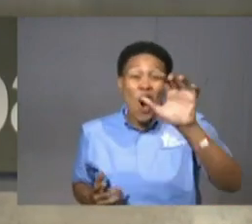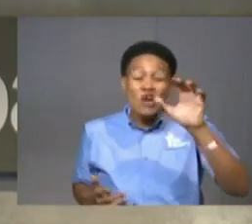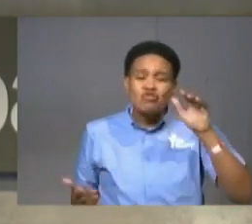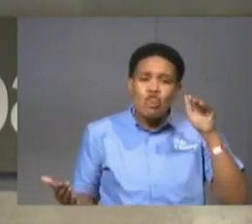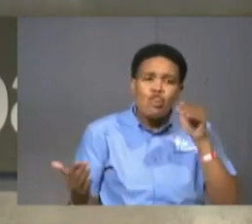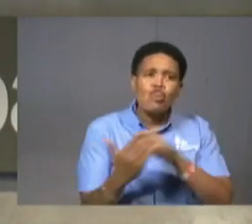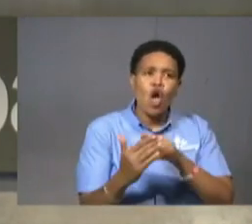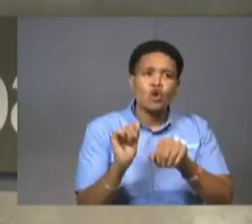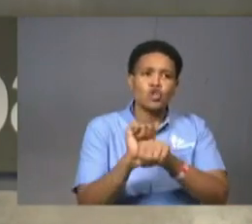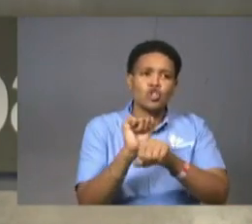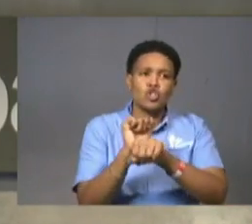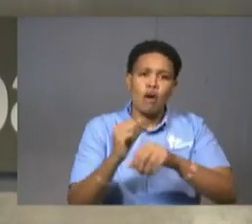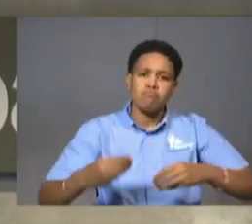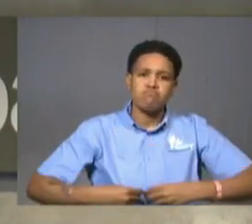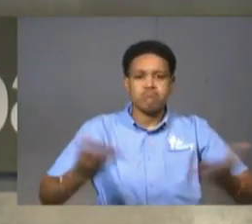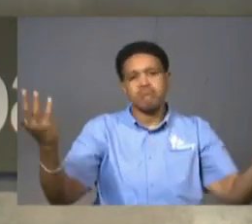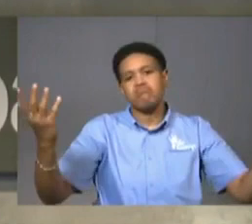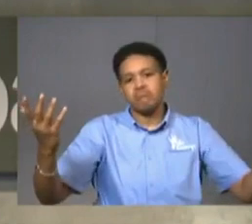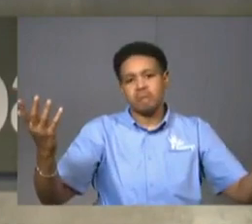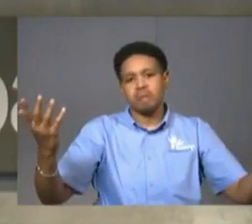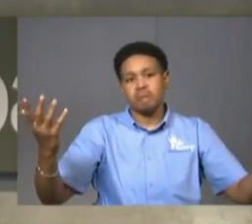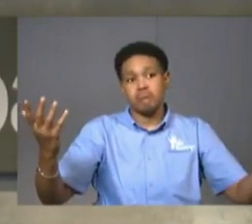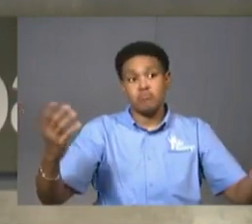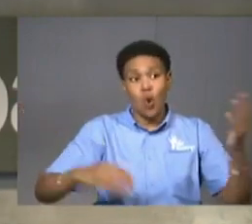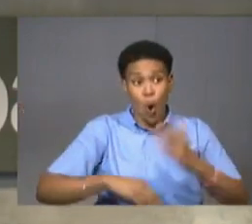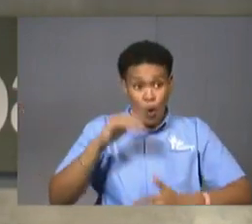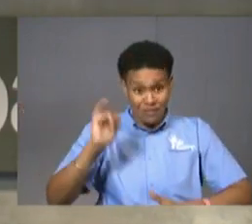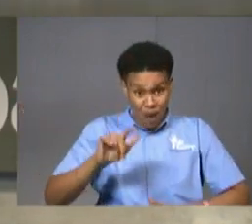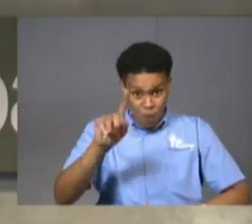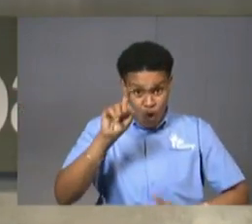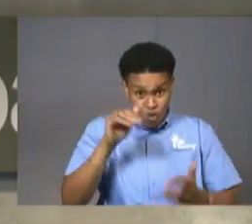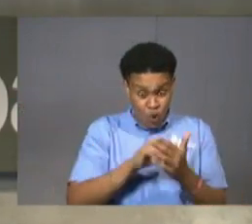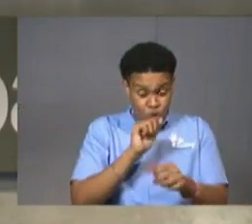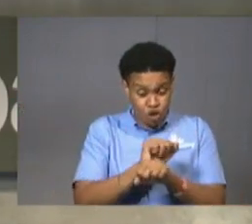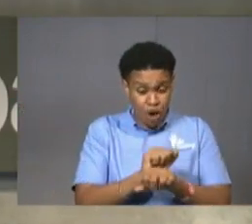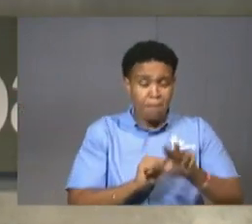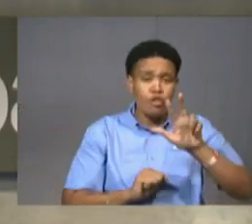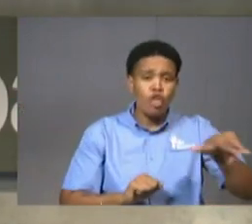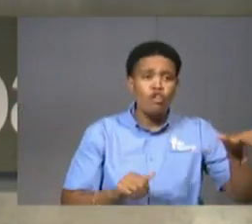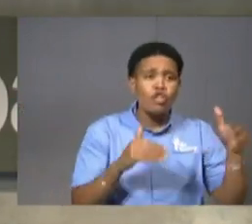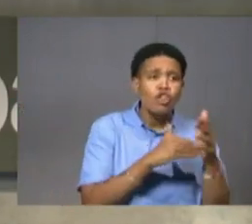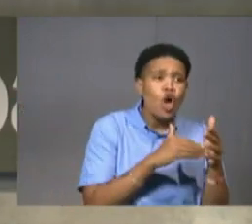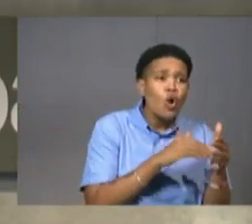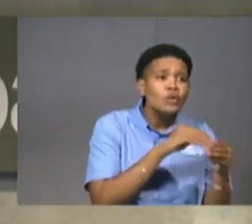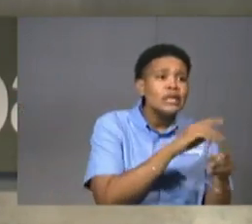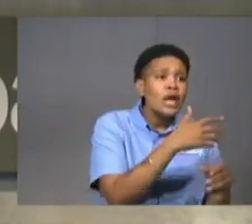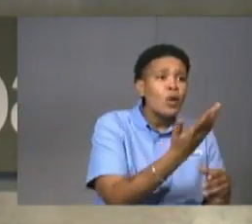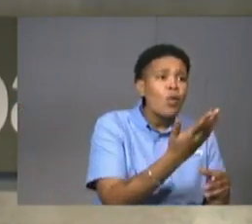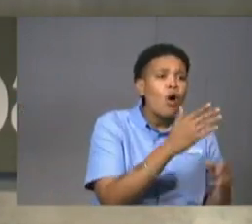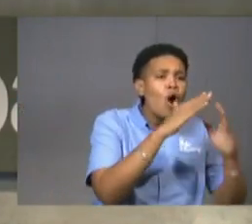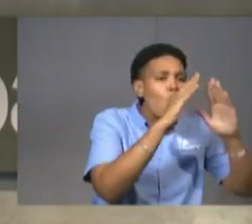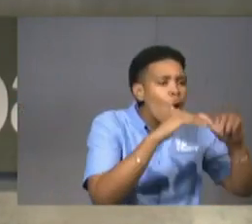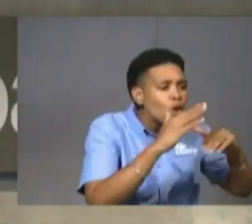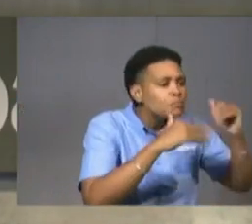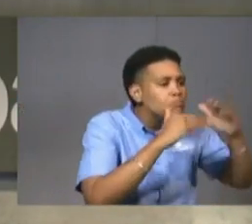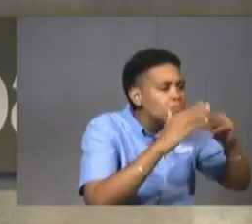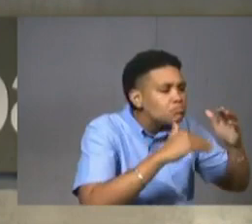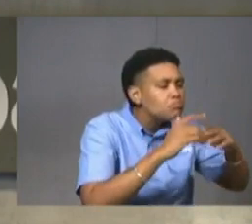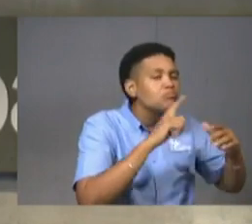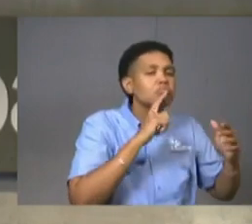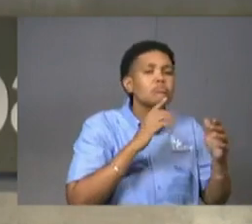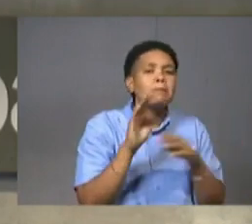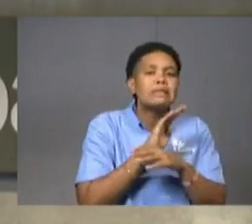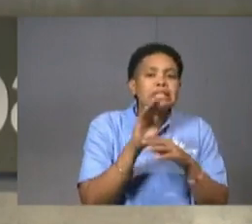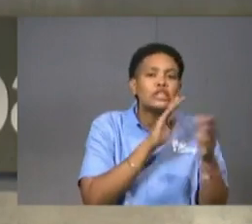100,000 jobs have been created. Of that number, 33,000 have been created in real estate, business